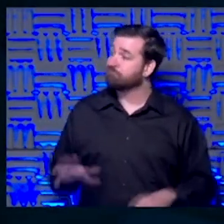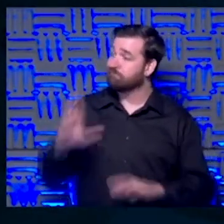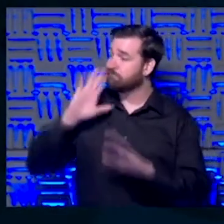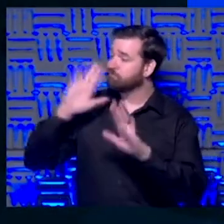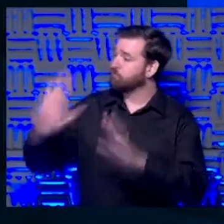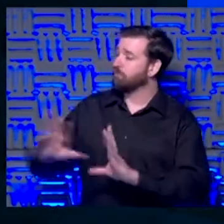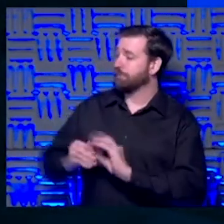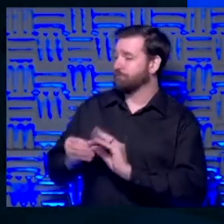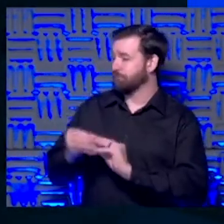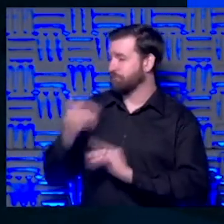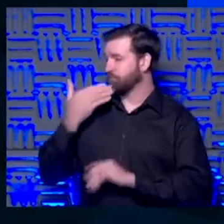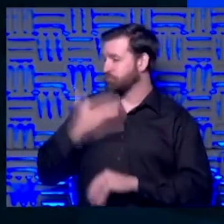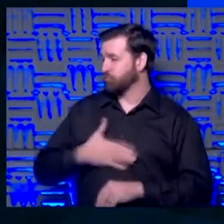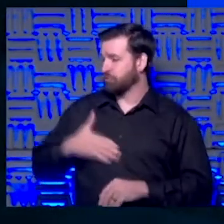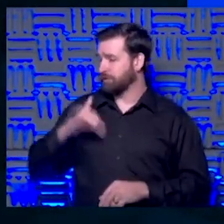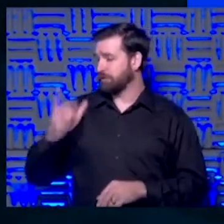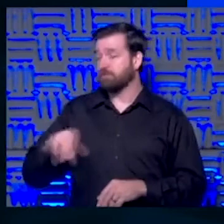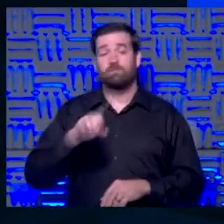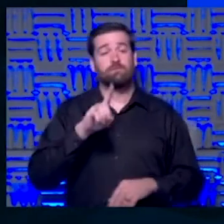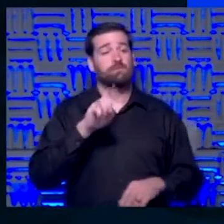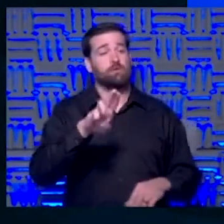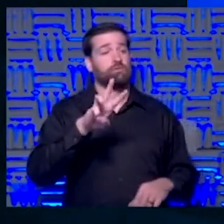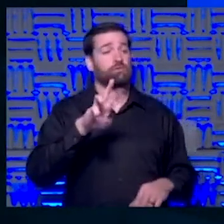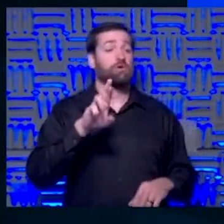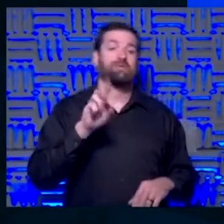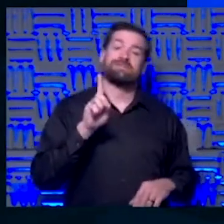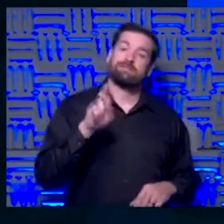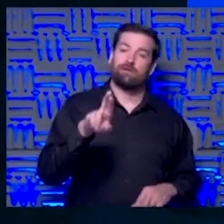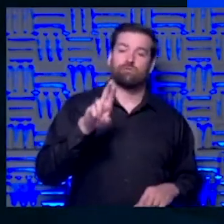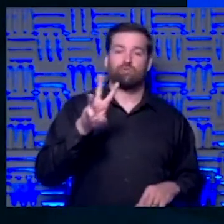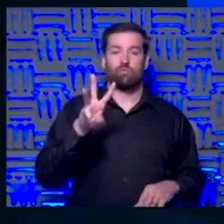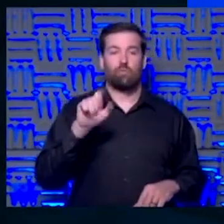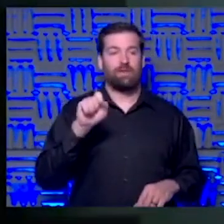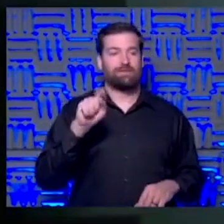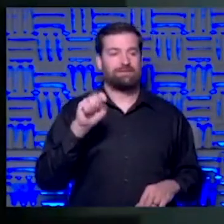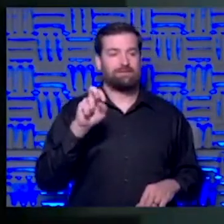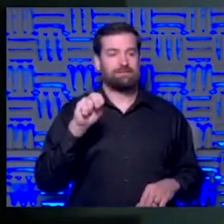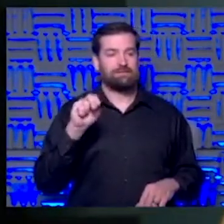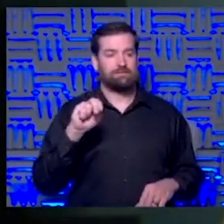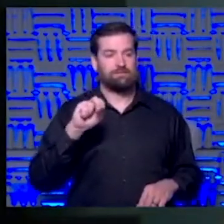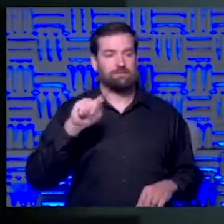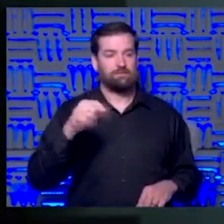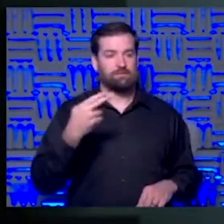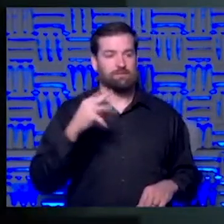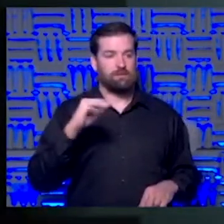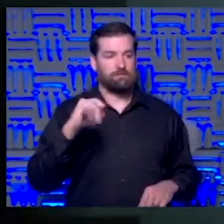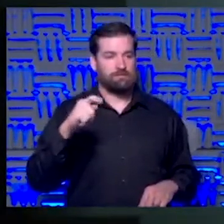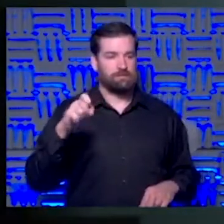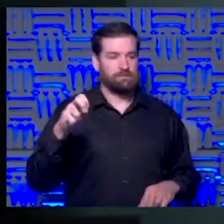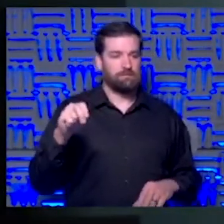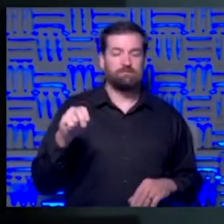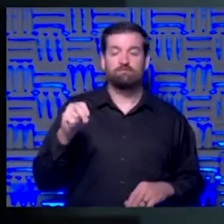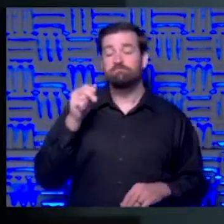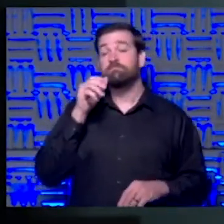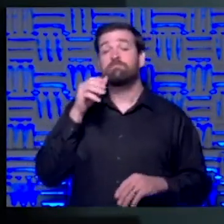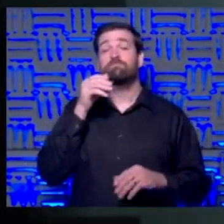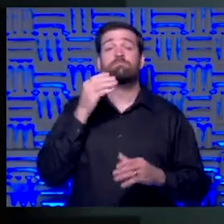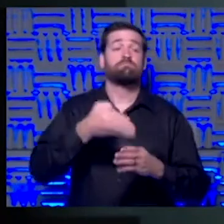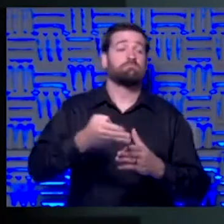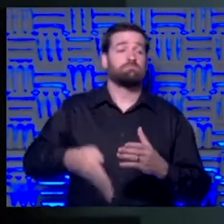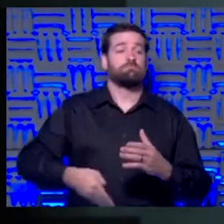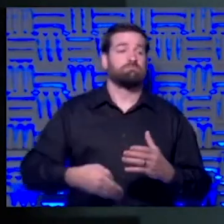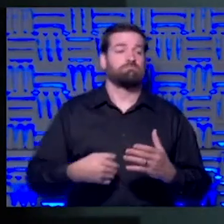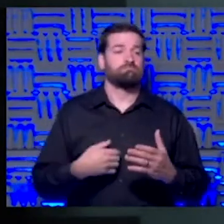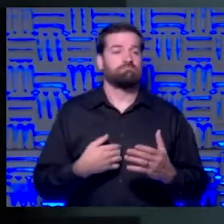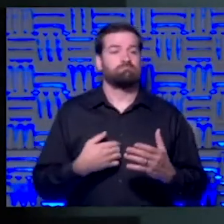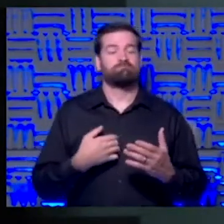message. I appreciate that very much. Dr. Watson-Thompson? Yes, thank you. And so I would just leave us with that there is a part and opportunity that we